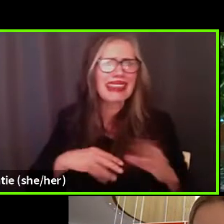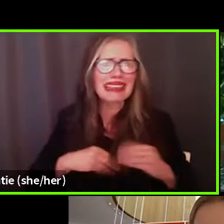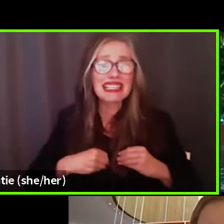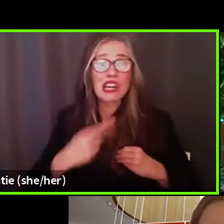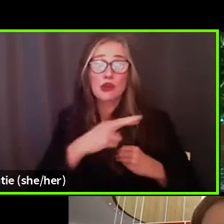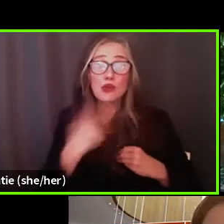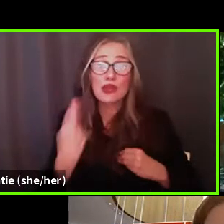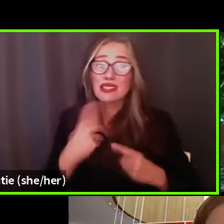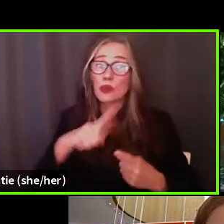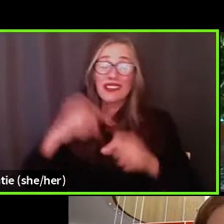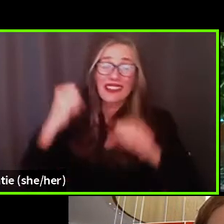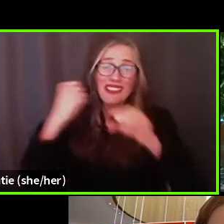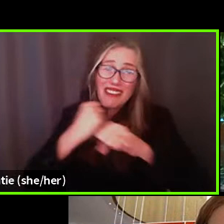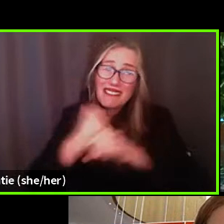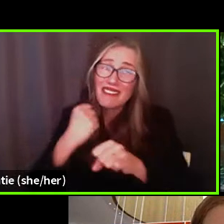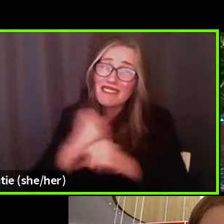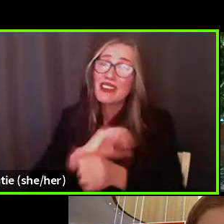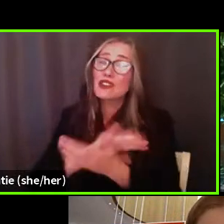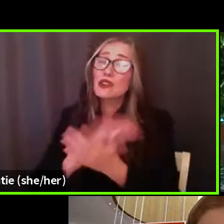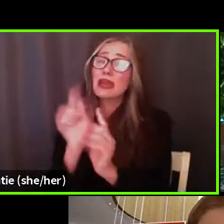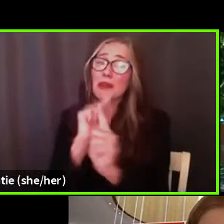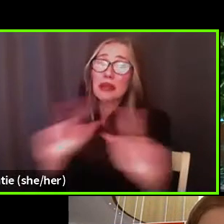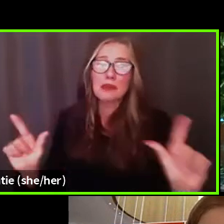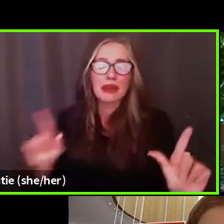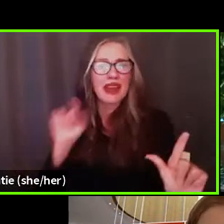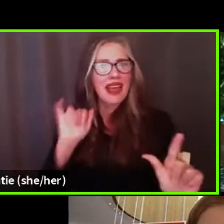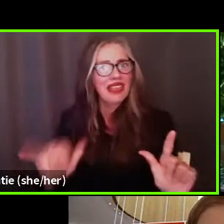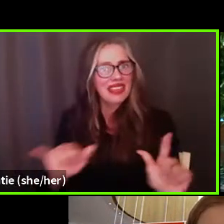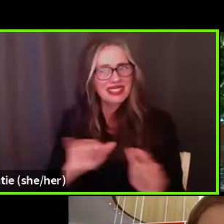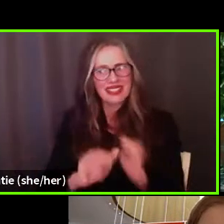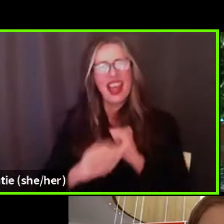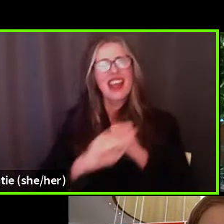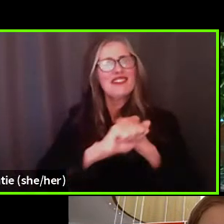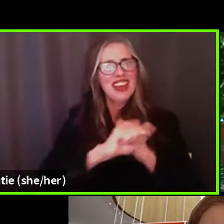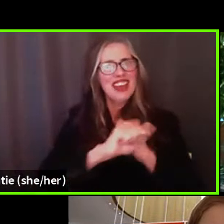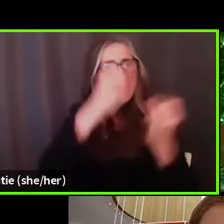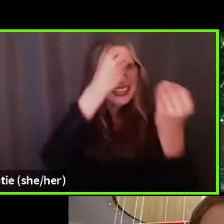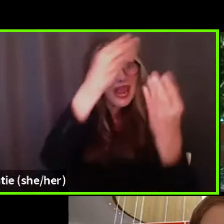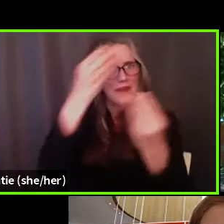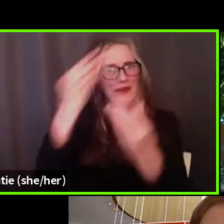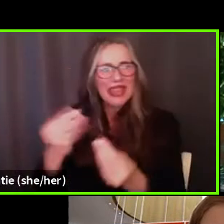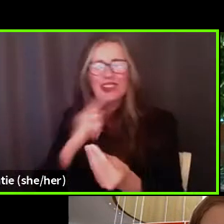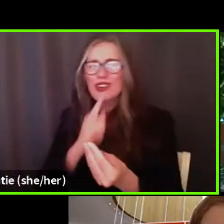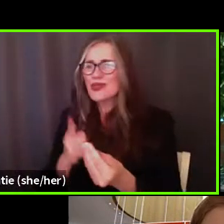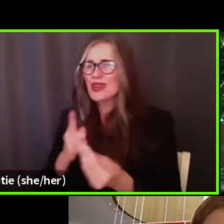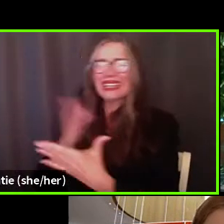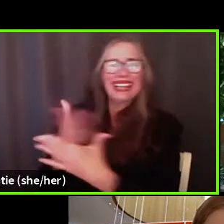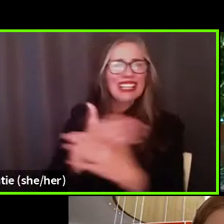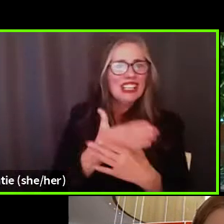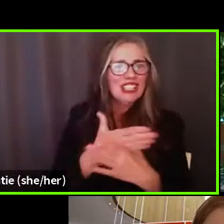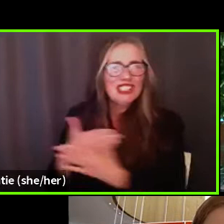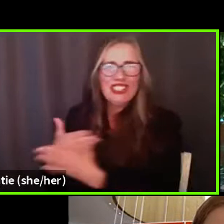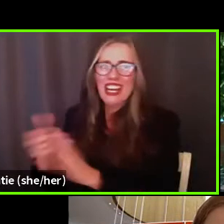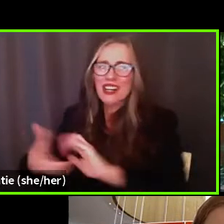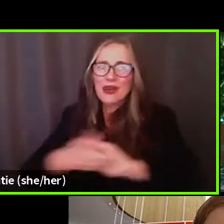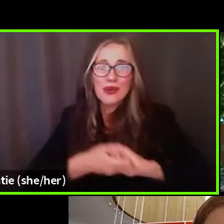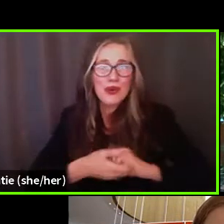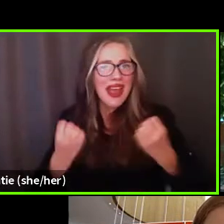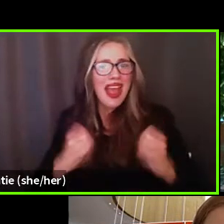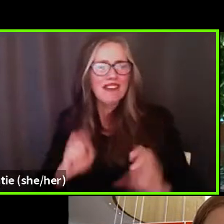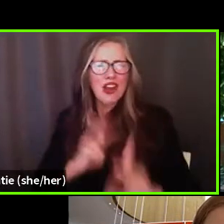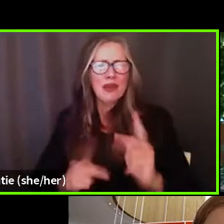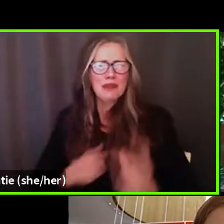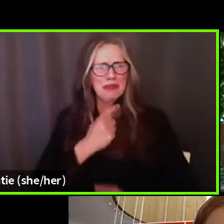liberation so this campaign really was a collective effort with everyone giving so much in themselves and time to ensure that this